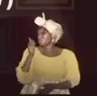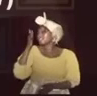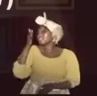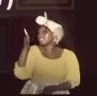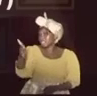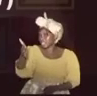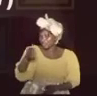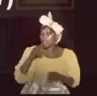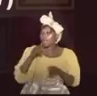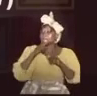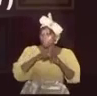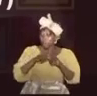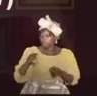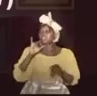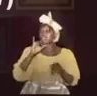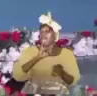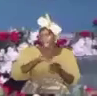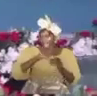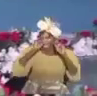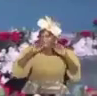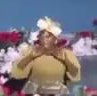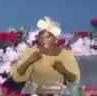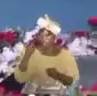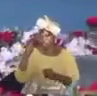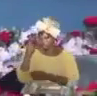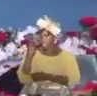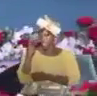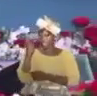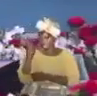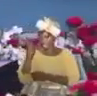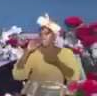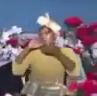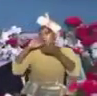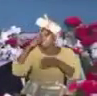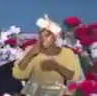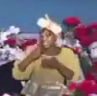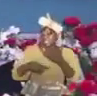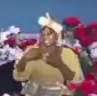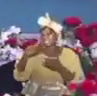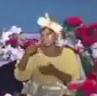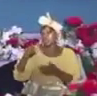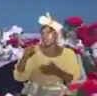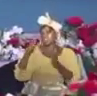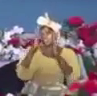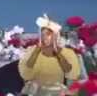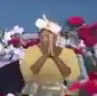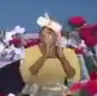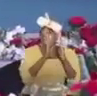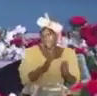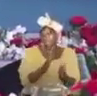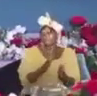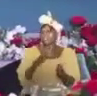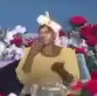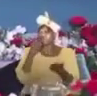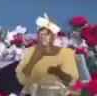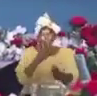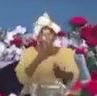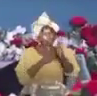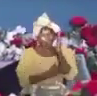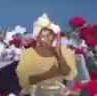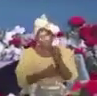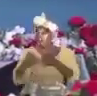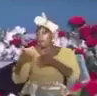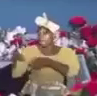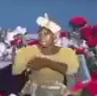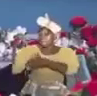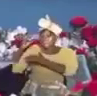I can infer their prayer content. Lord, bring Peter out of the prison. Bring him out of the prison. He must not die.